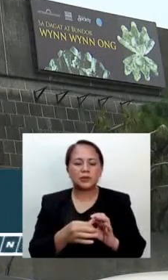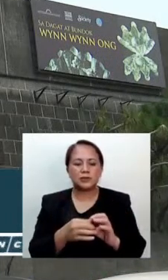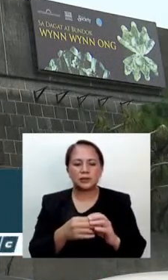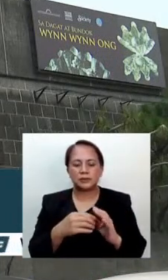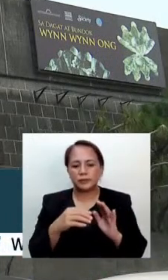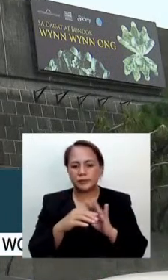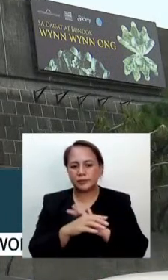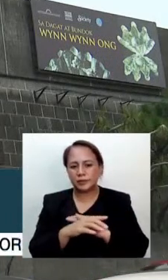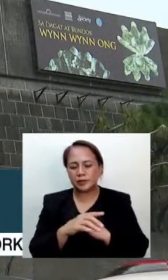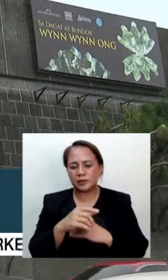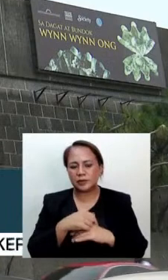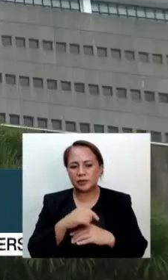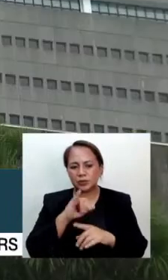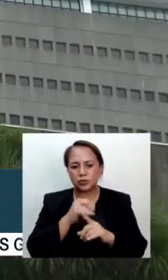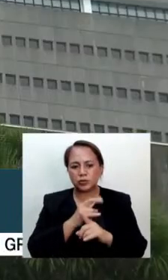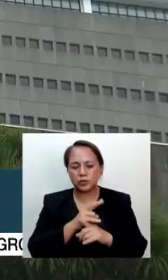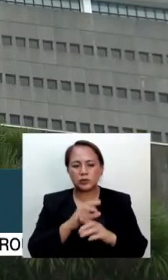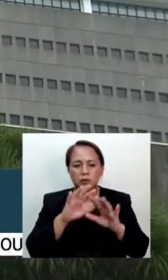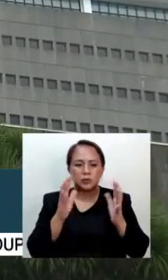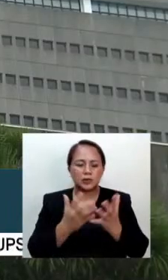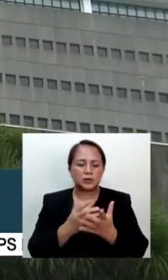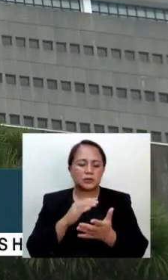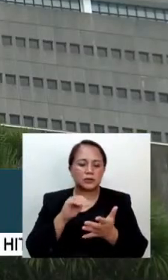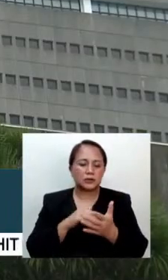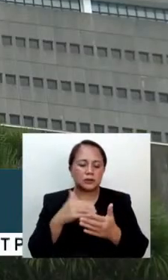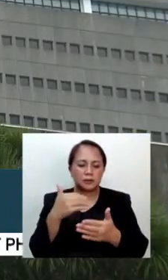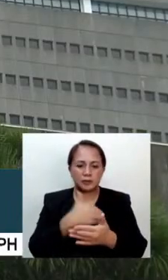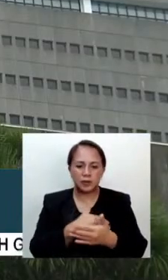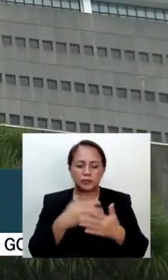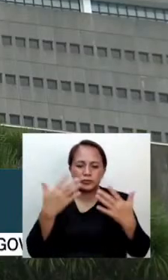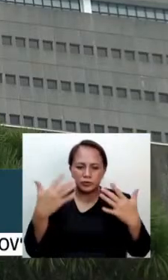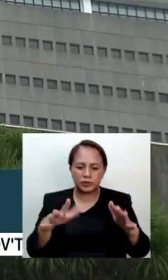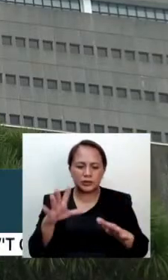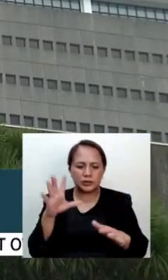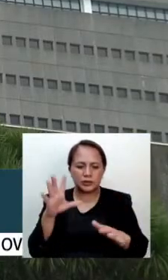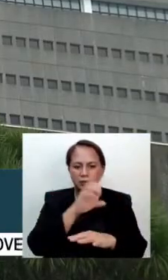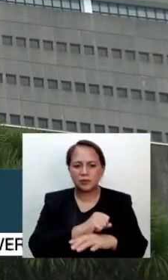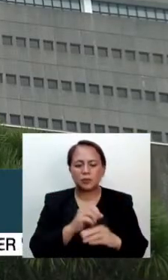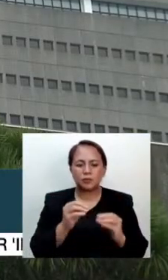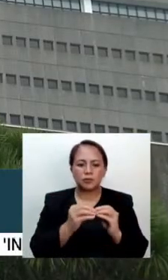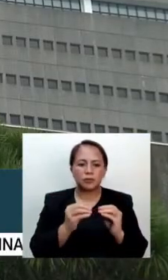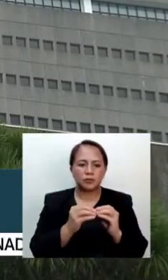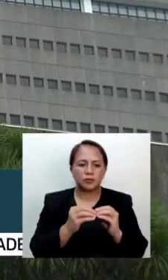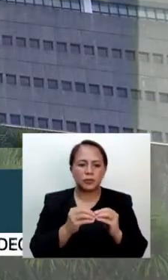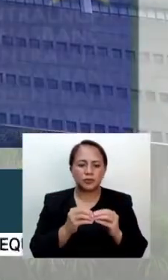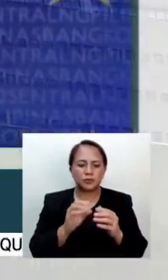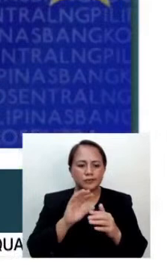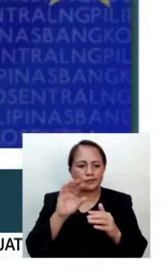even if other global central banks have also already assumed a more hawkish tone.